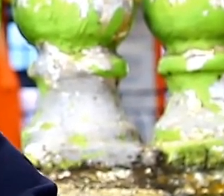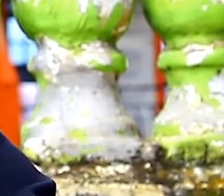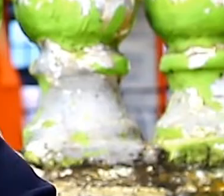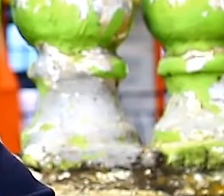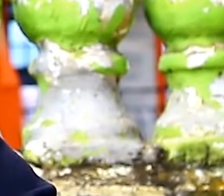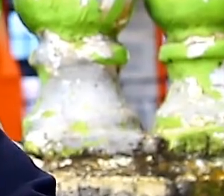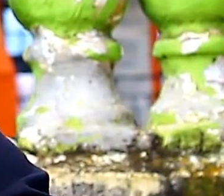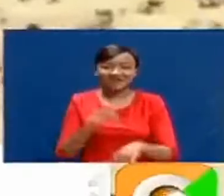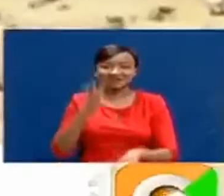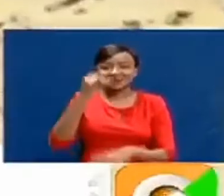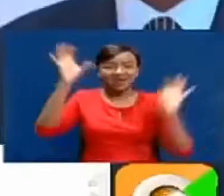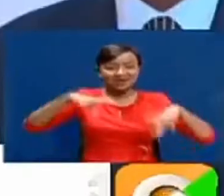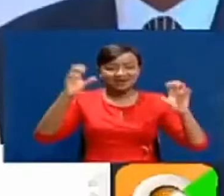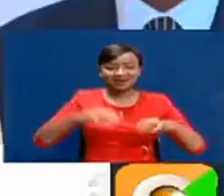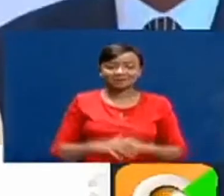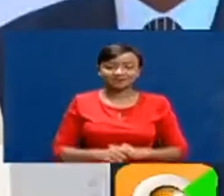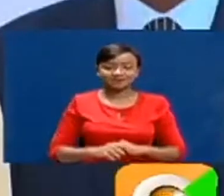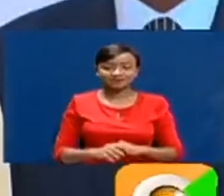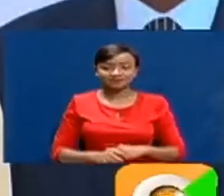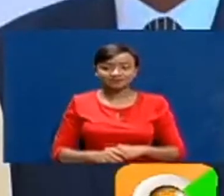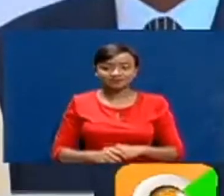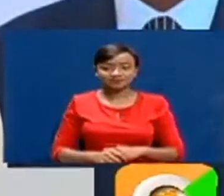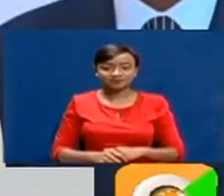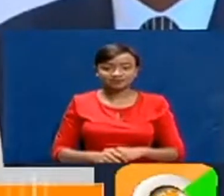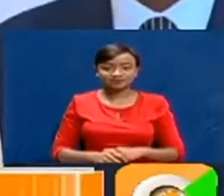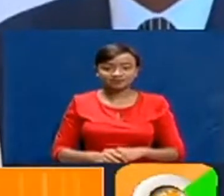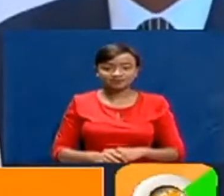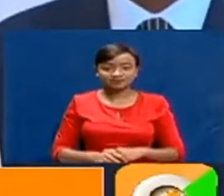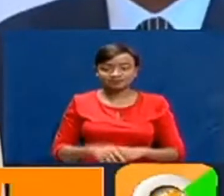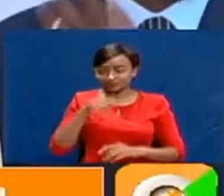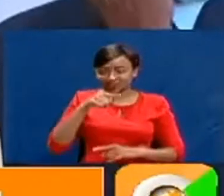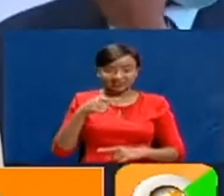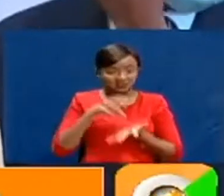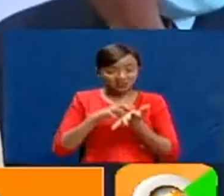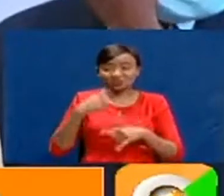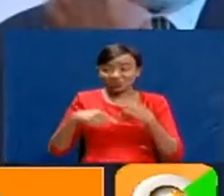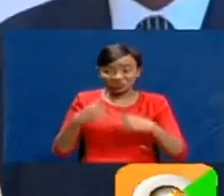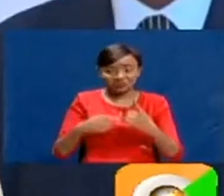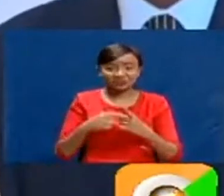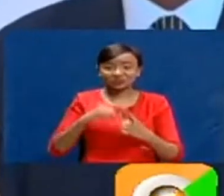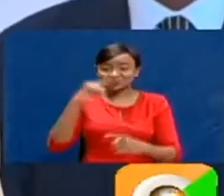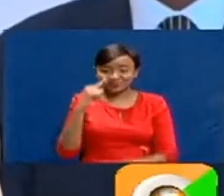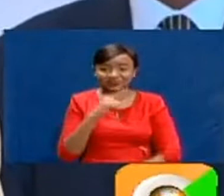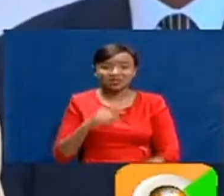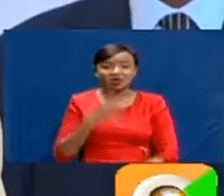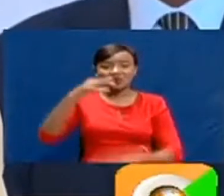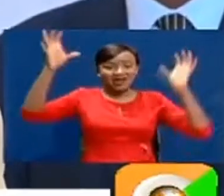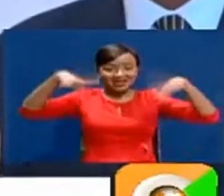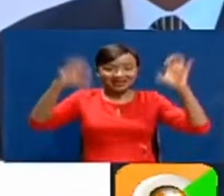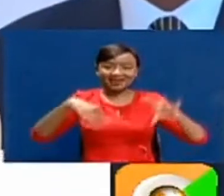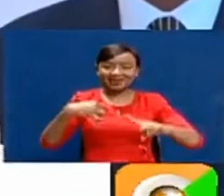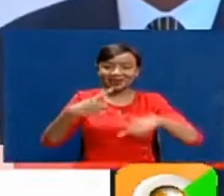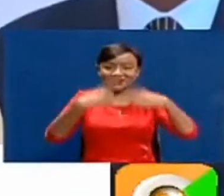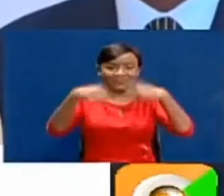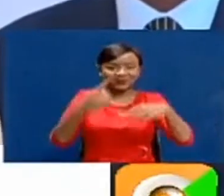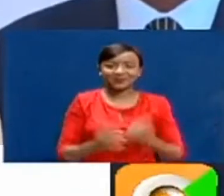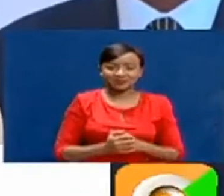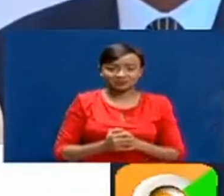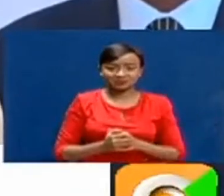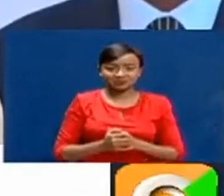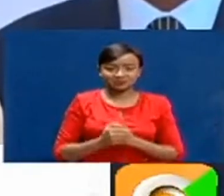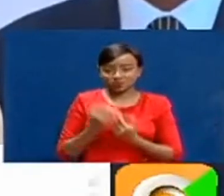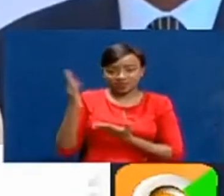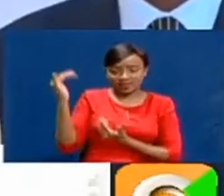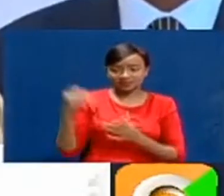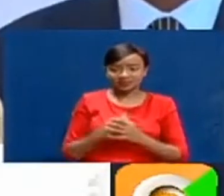to safer grounds. The flooding situation in the country continues to worsen. As the rains continue, as our experts have